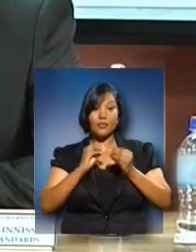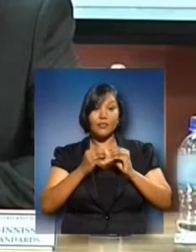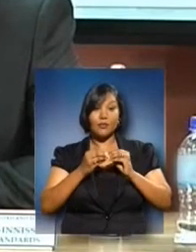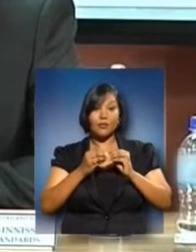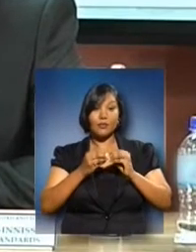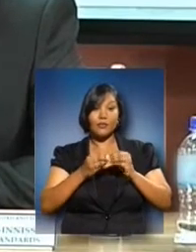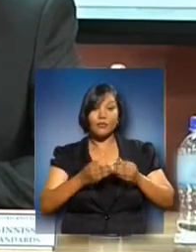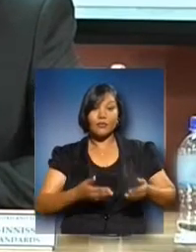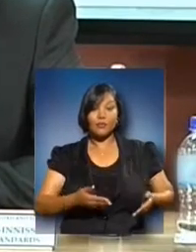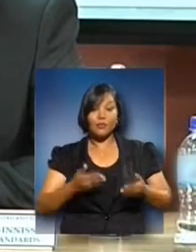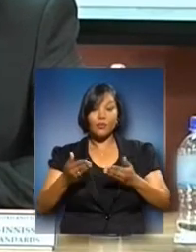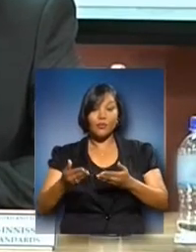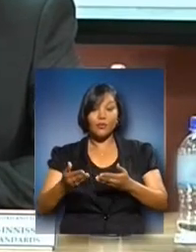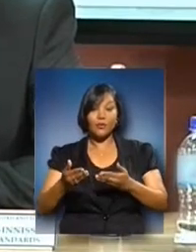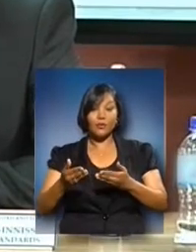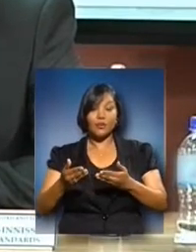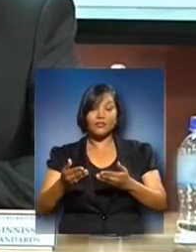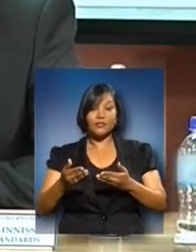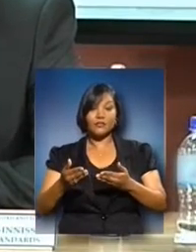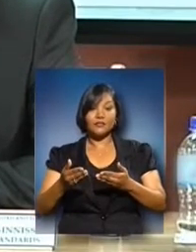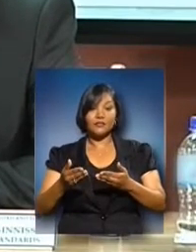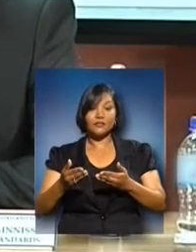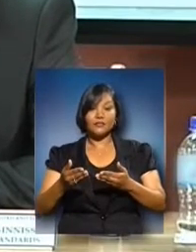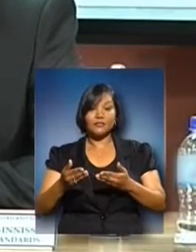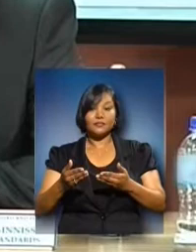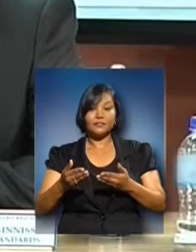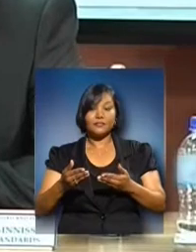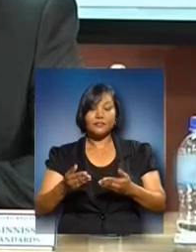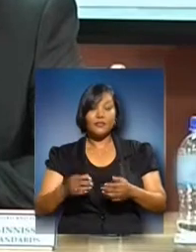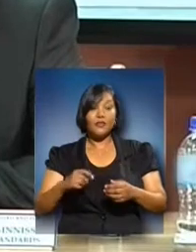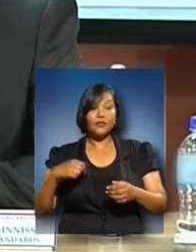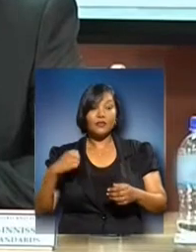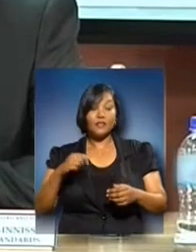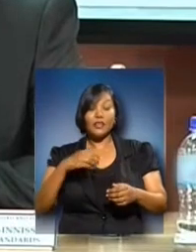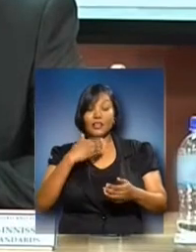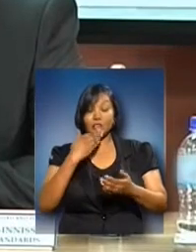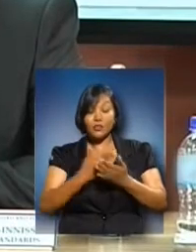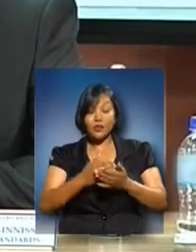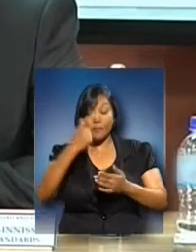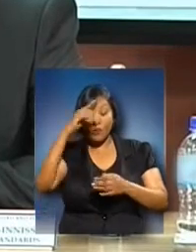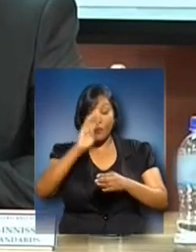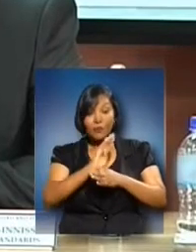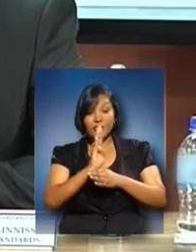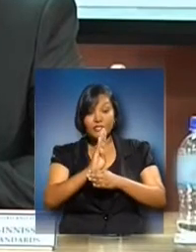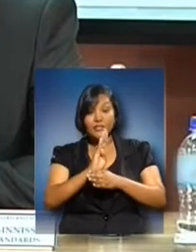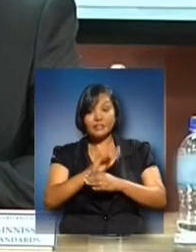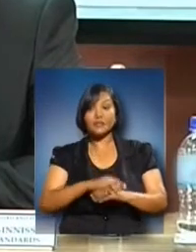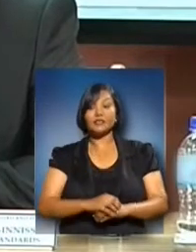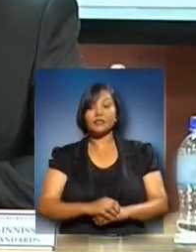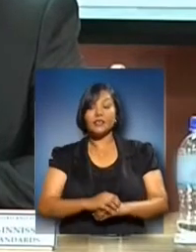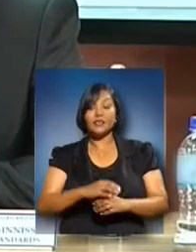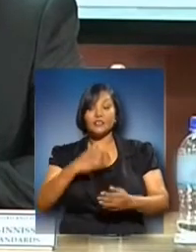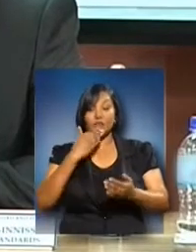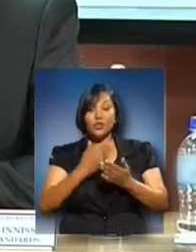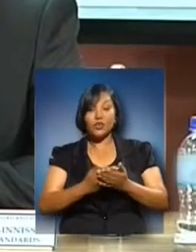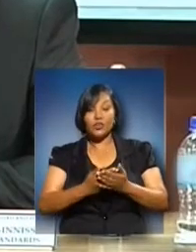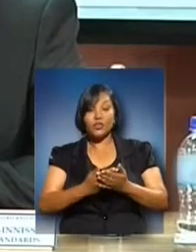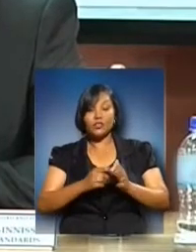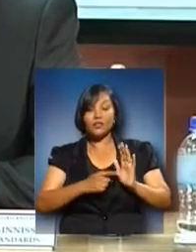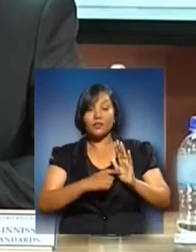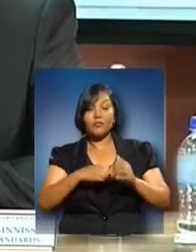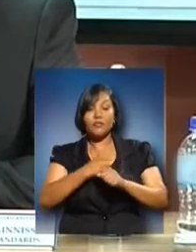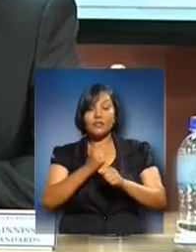as was pointed out by two gentlemen from the Dominican Republic, it's good for business investment. It's a good image for your